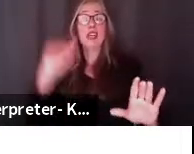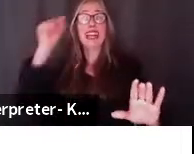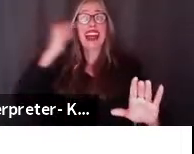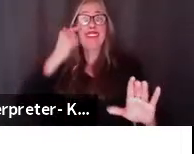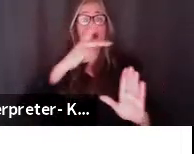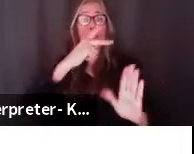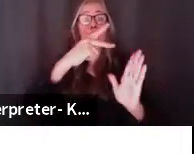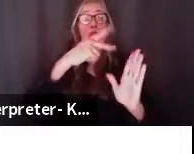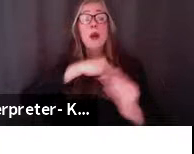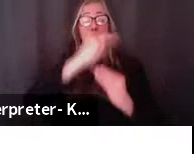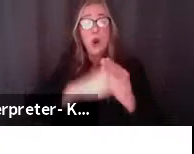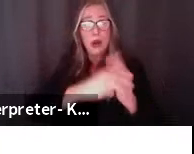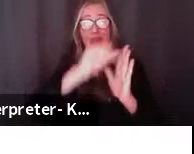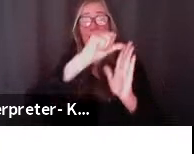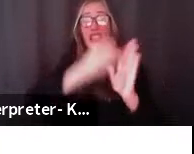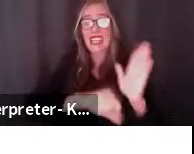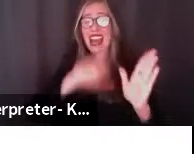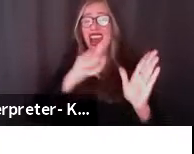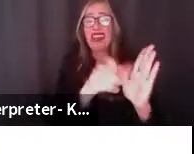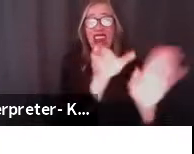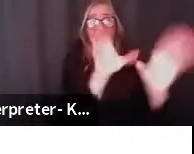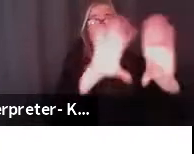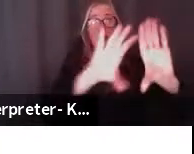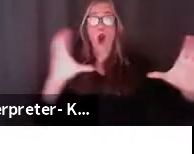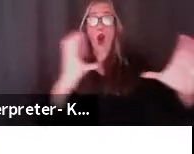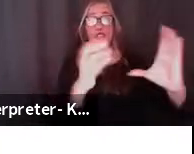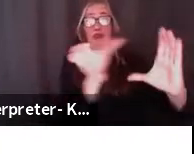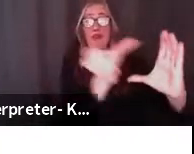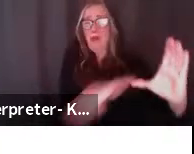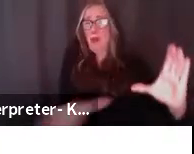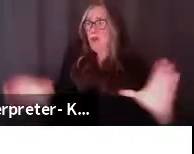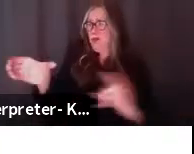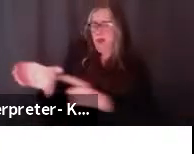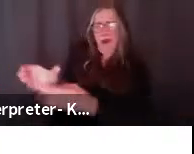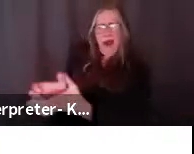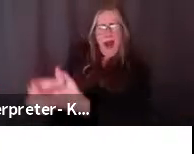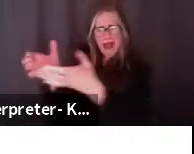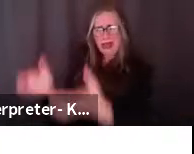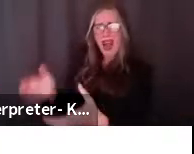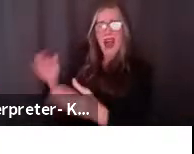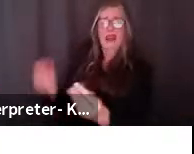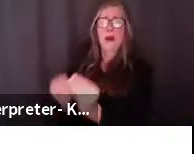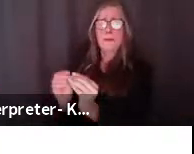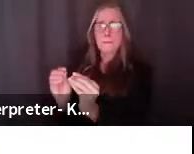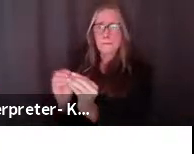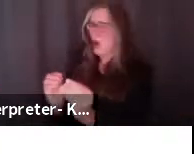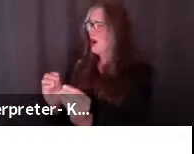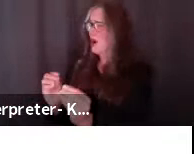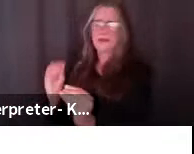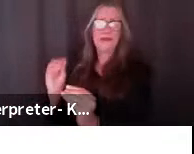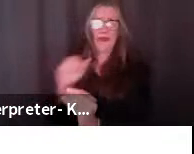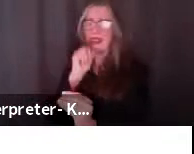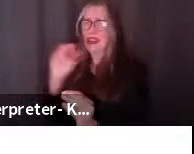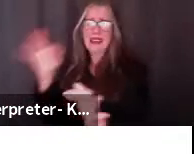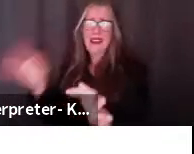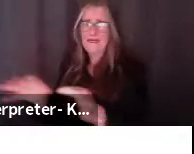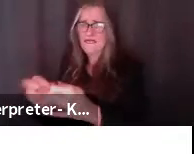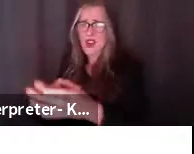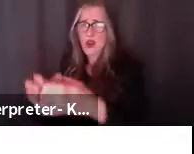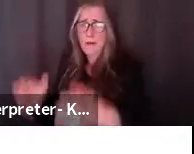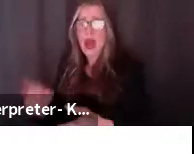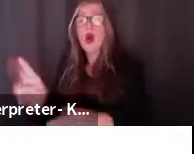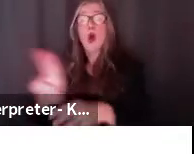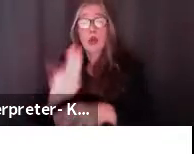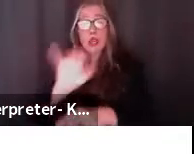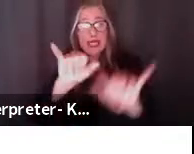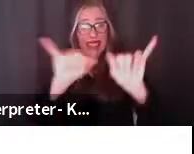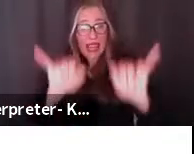among many other groups so we used our sterilization data set in conjunction with the census data to look